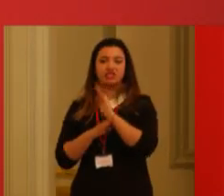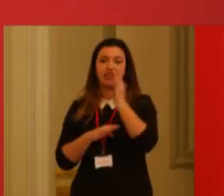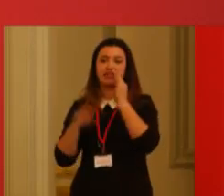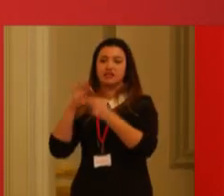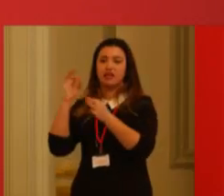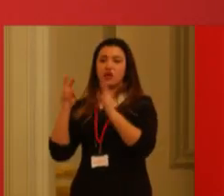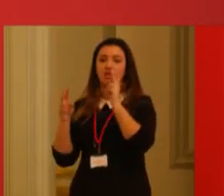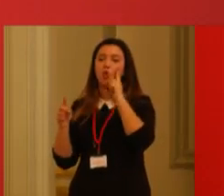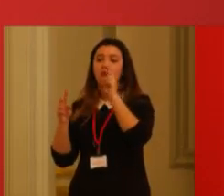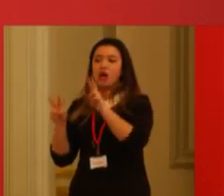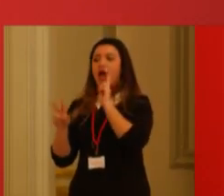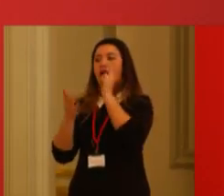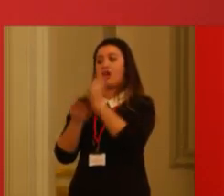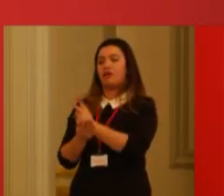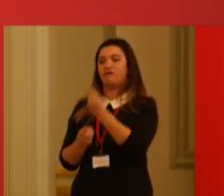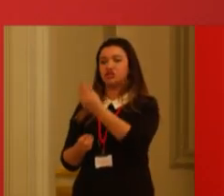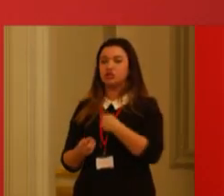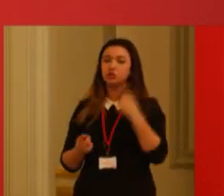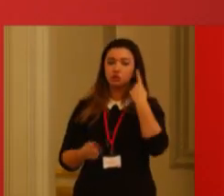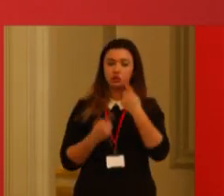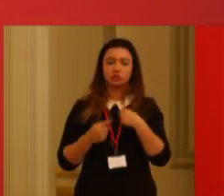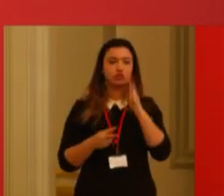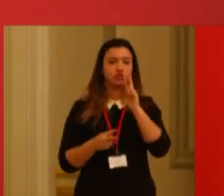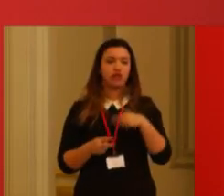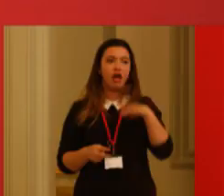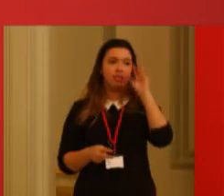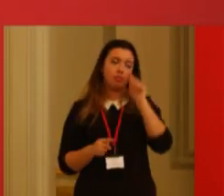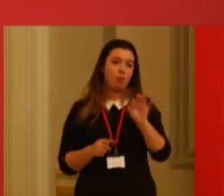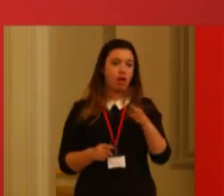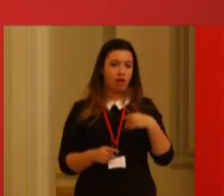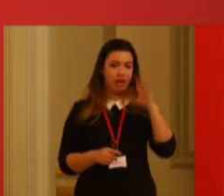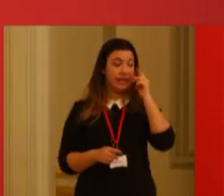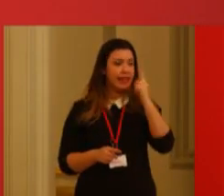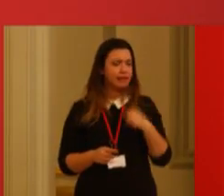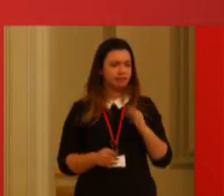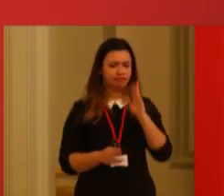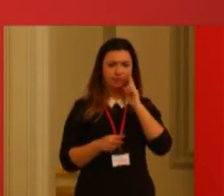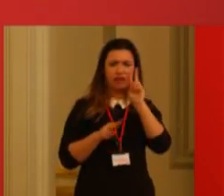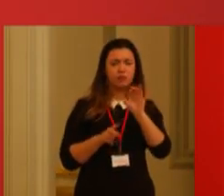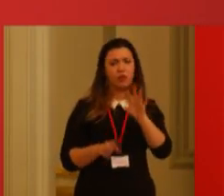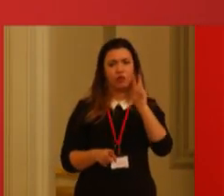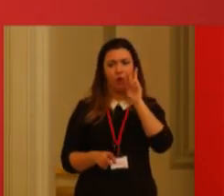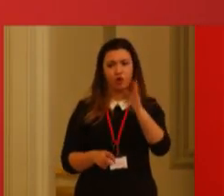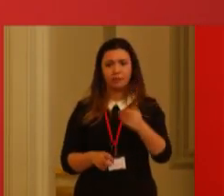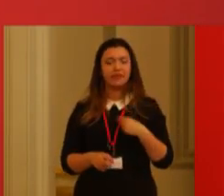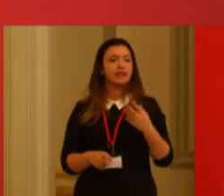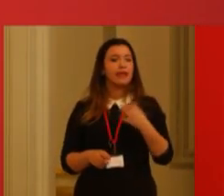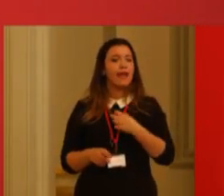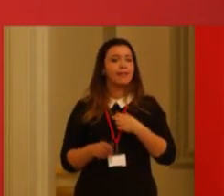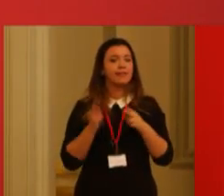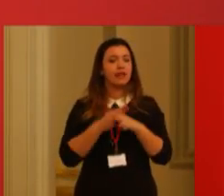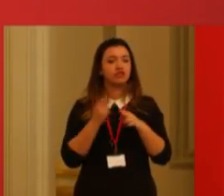And then, and they'll just sort of wait and see down the road once they're able to exert influence,